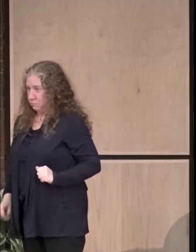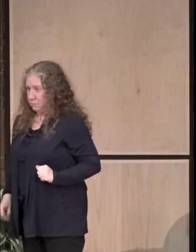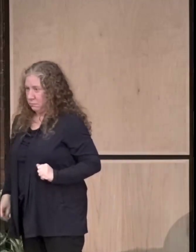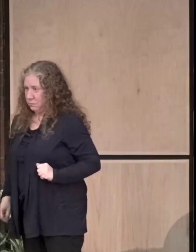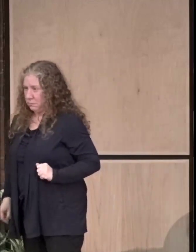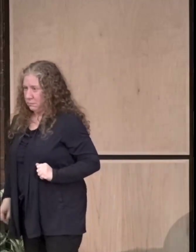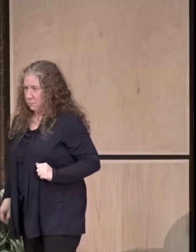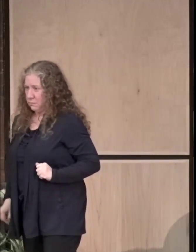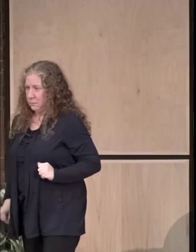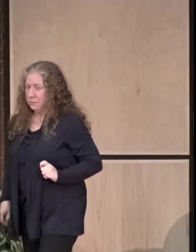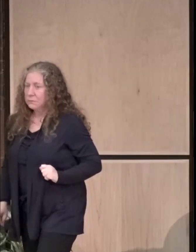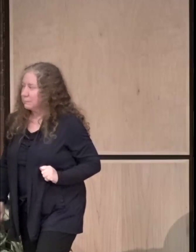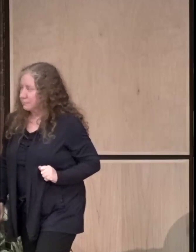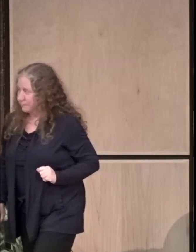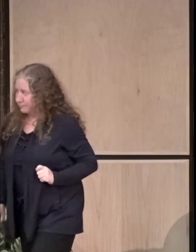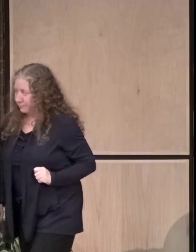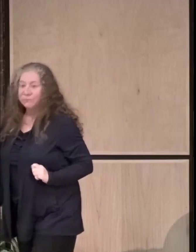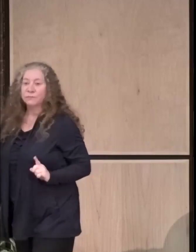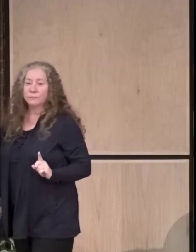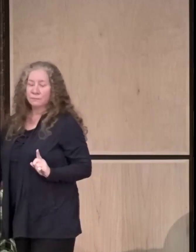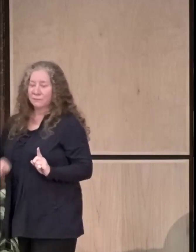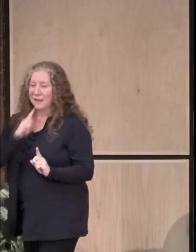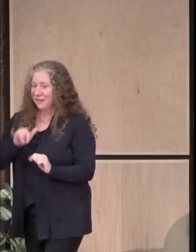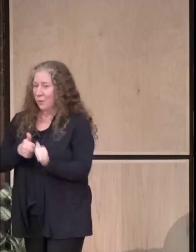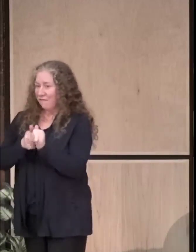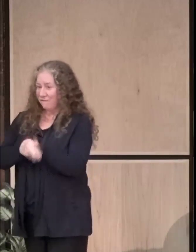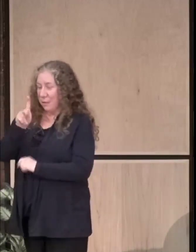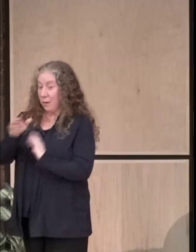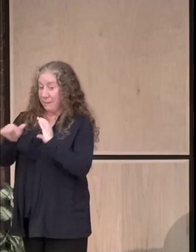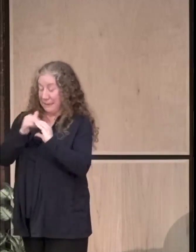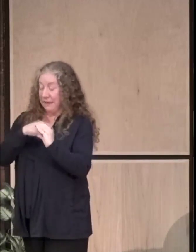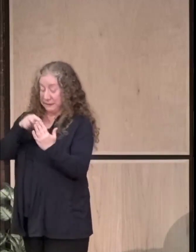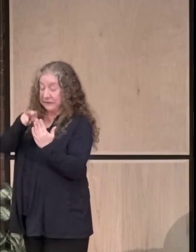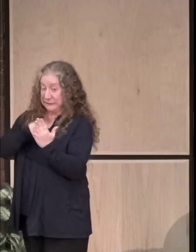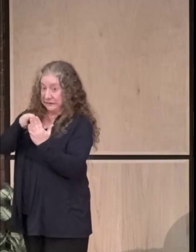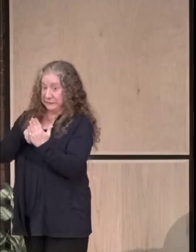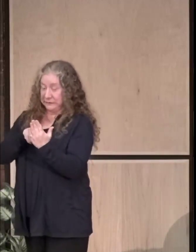I was receiving emails of follow-up emails regarding